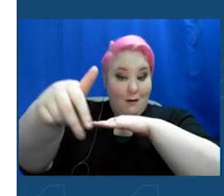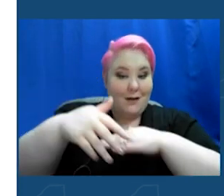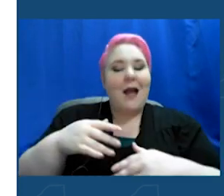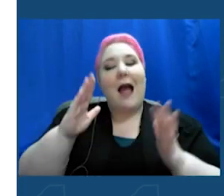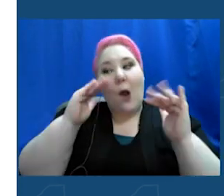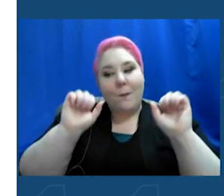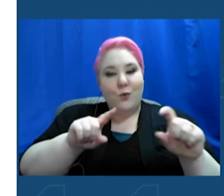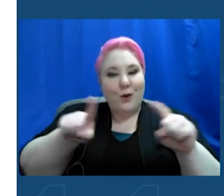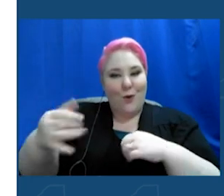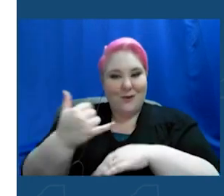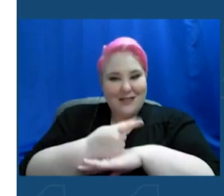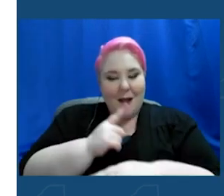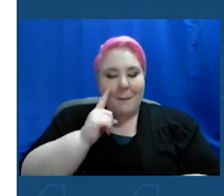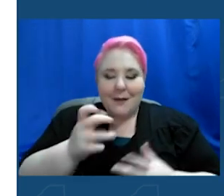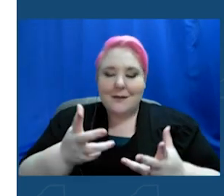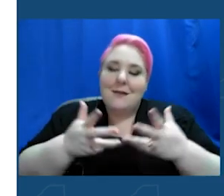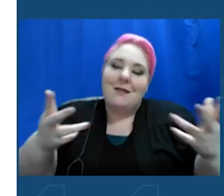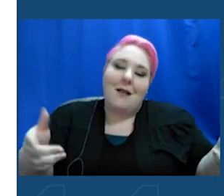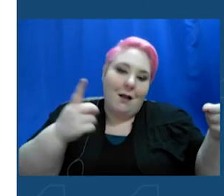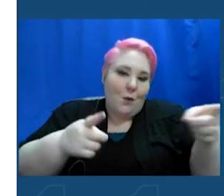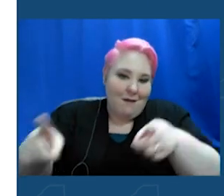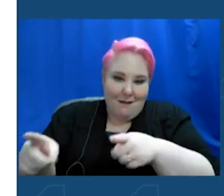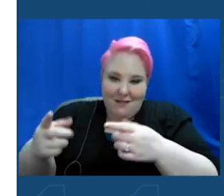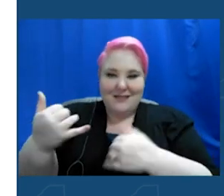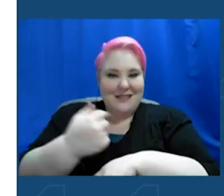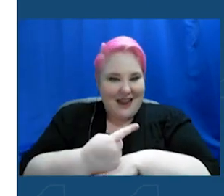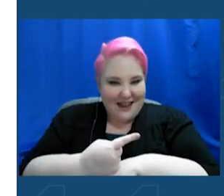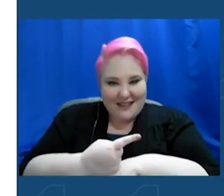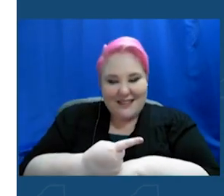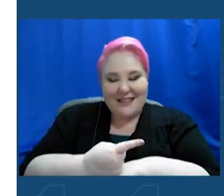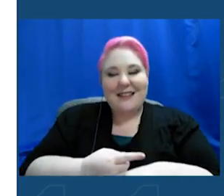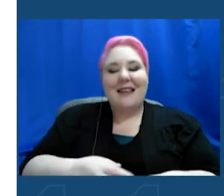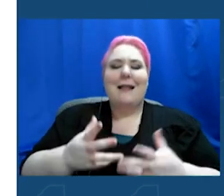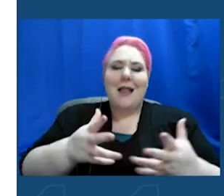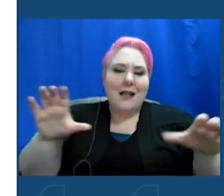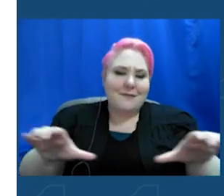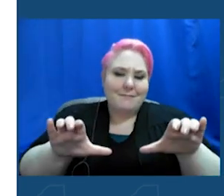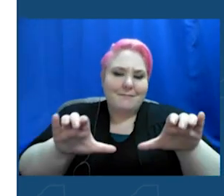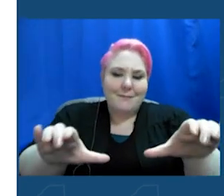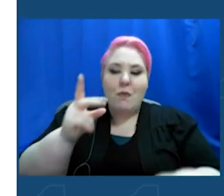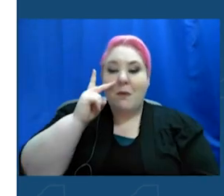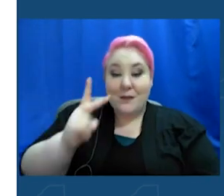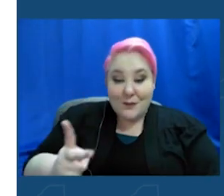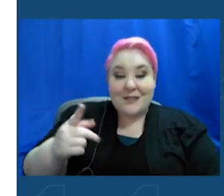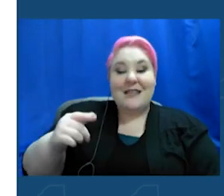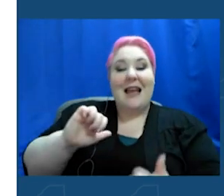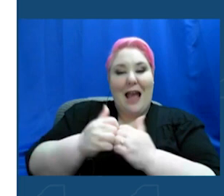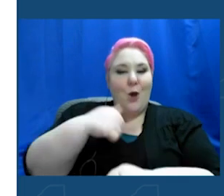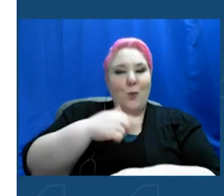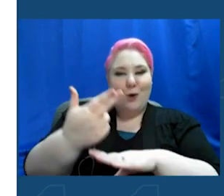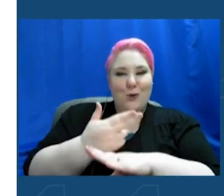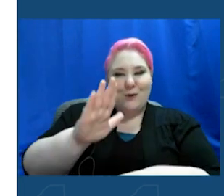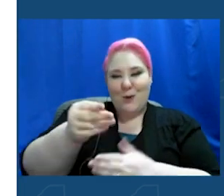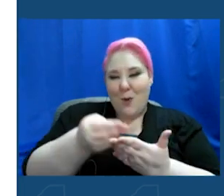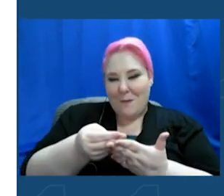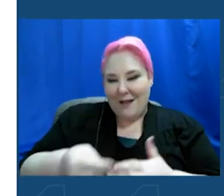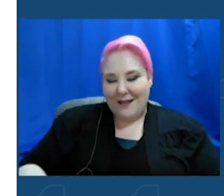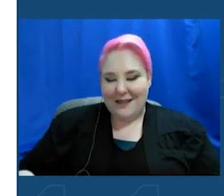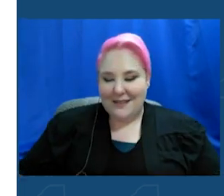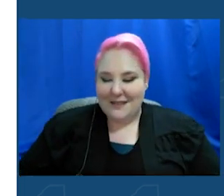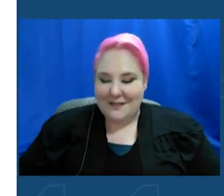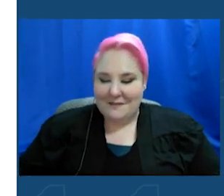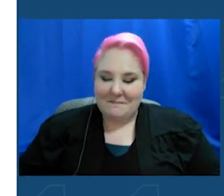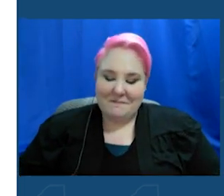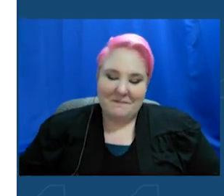a lot of activity there to show you that we're making good use of your money. And